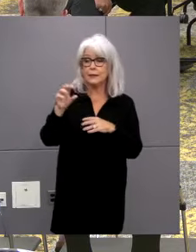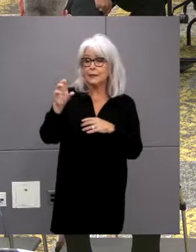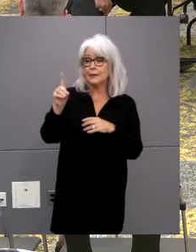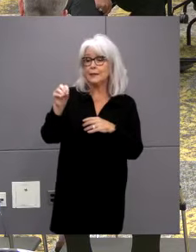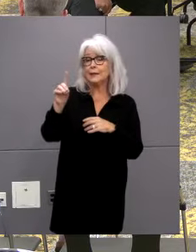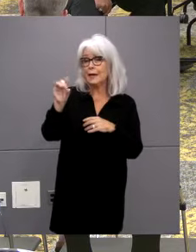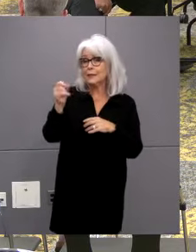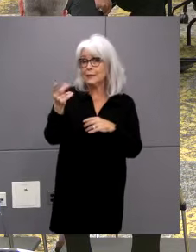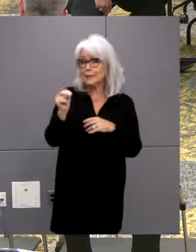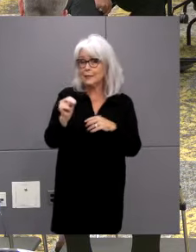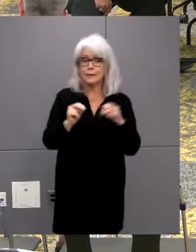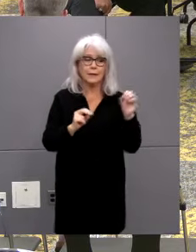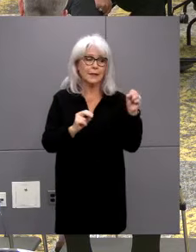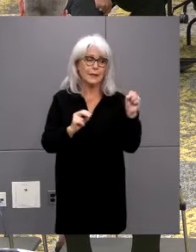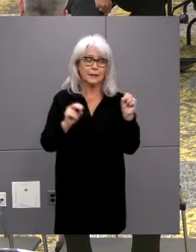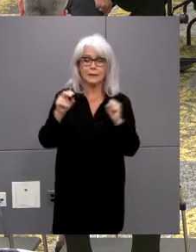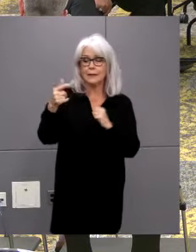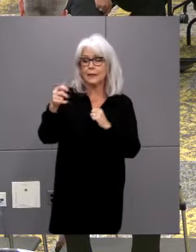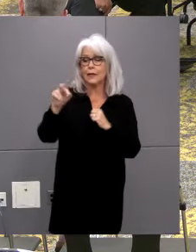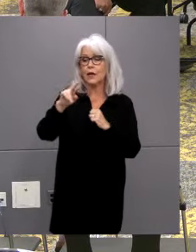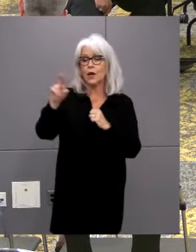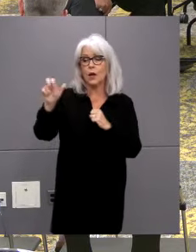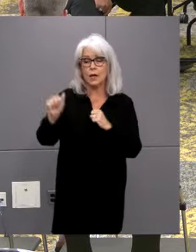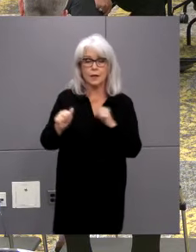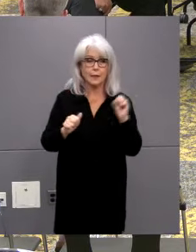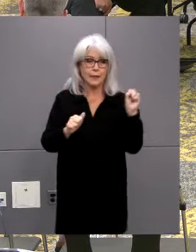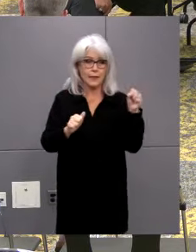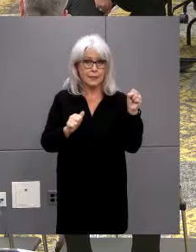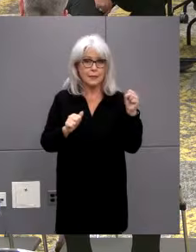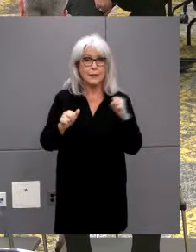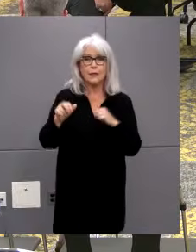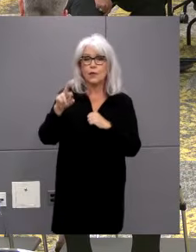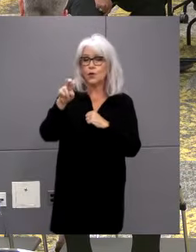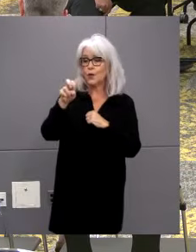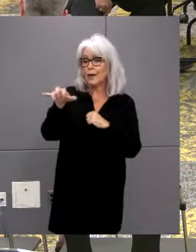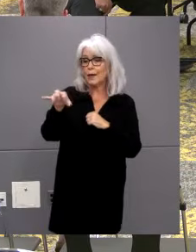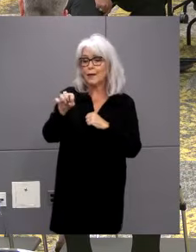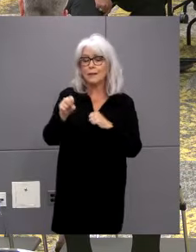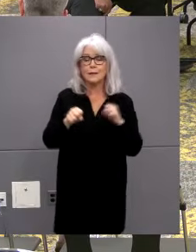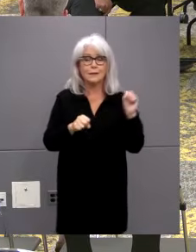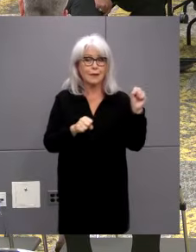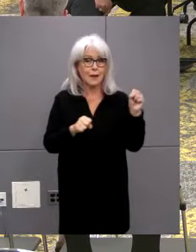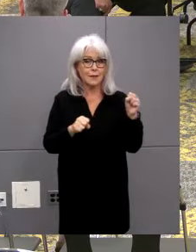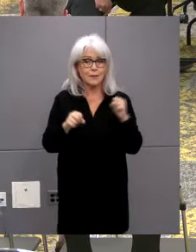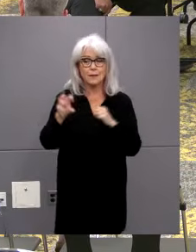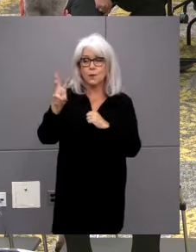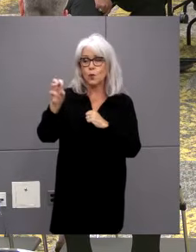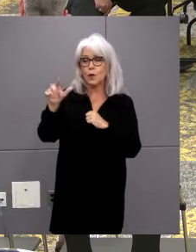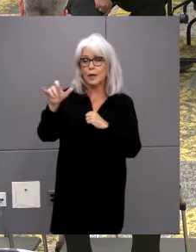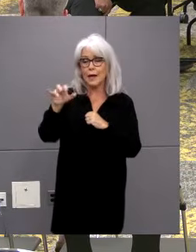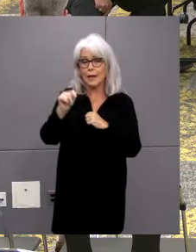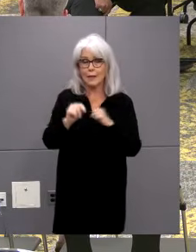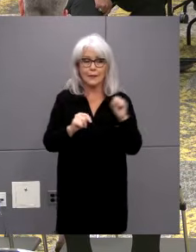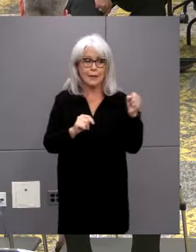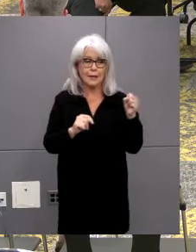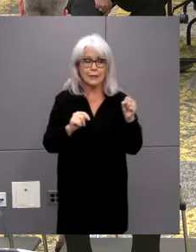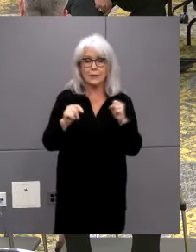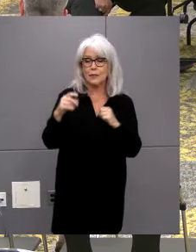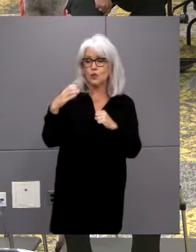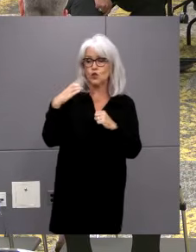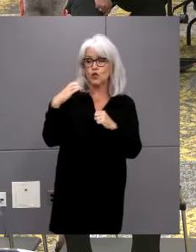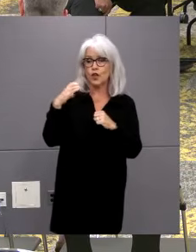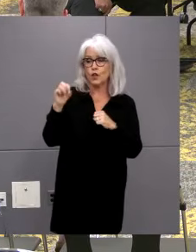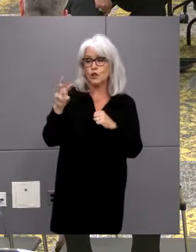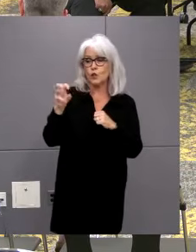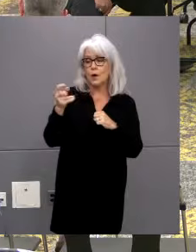Dotson? Trustee Guerra? Trustee Reyes? Yes. Trustee Wolcott? Yes. Chair Swanson? Yes.